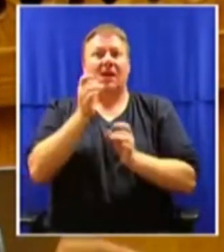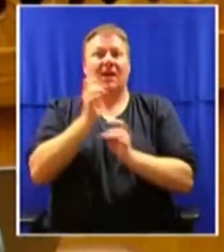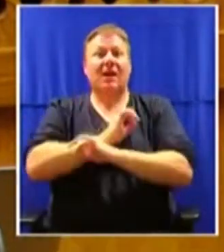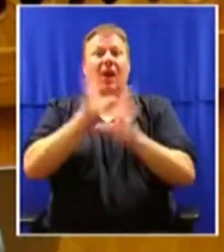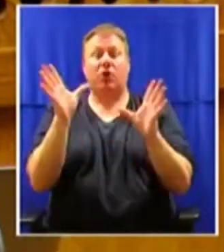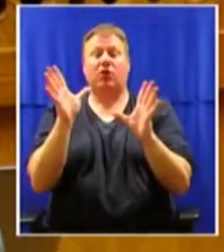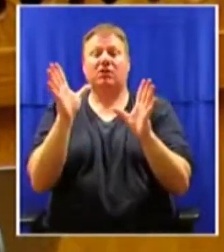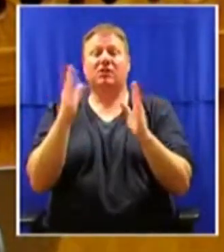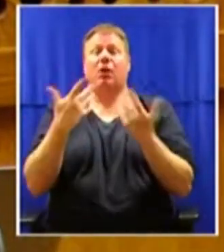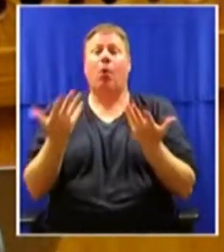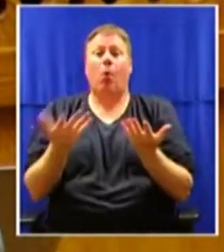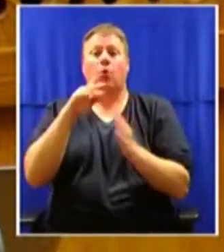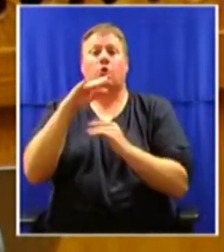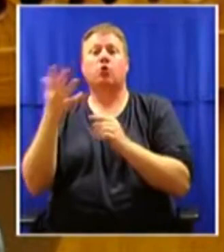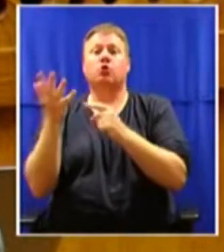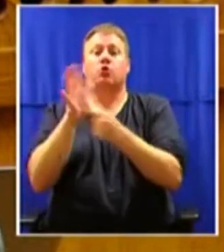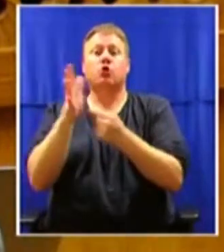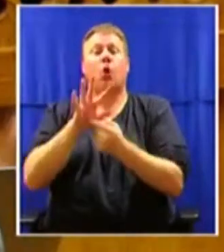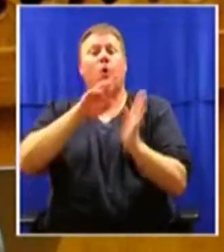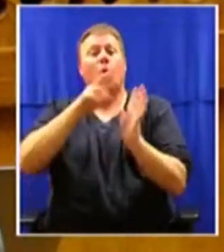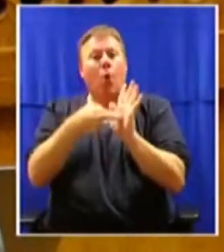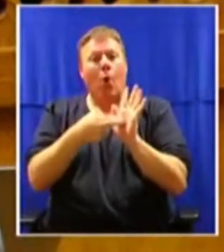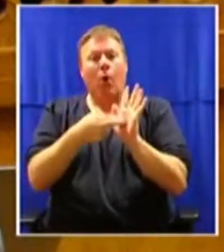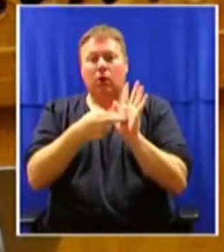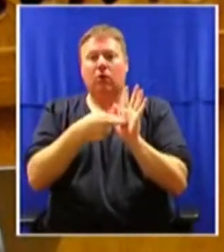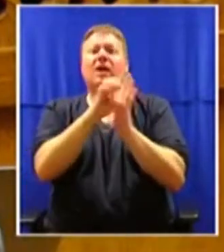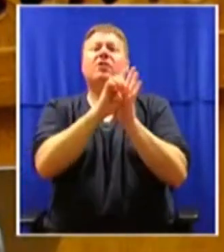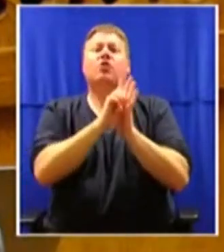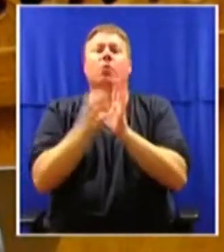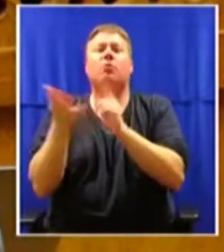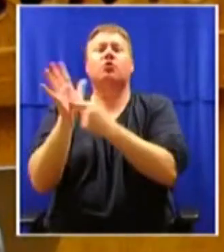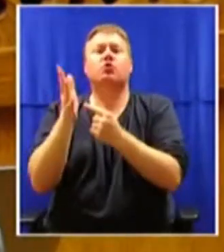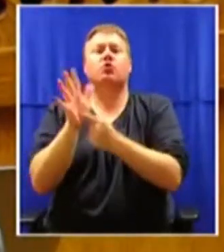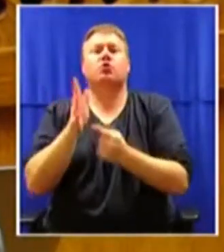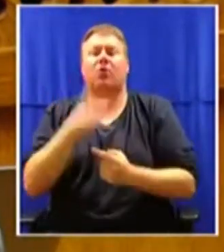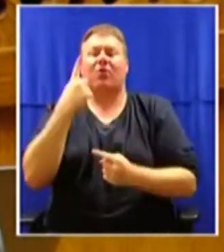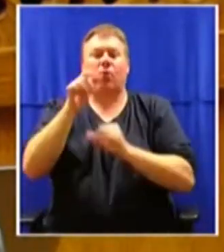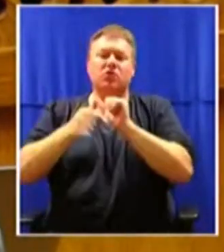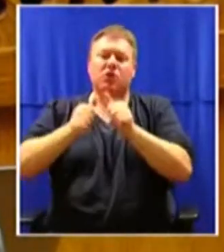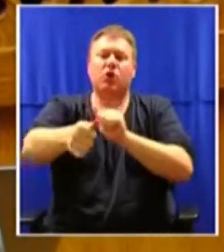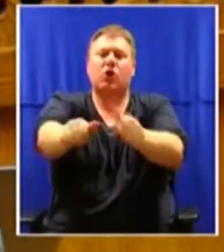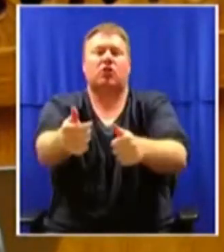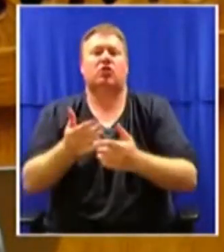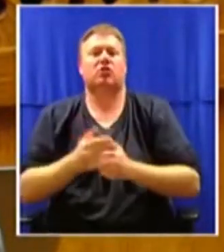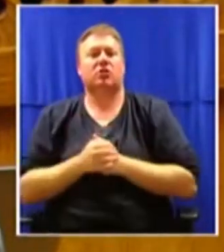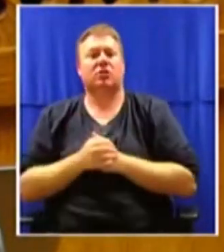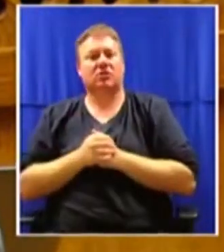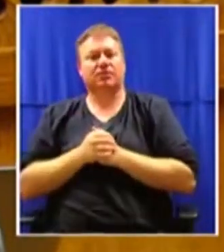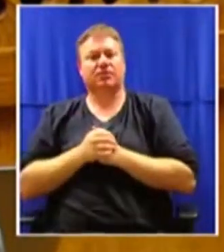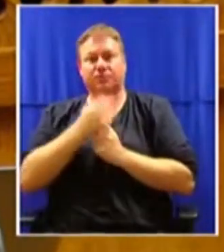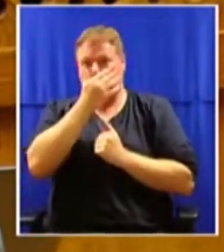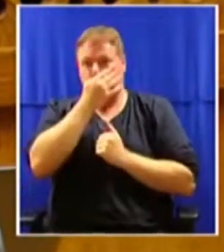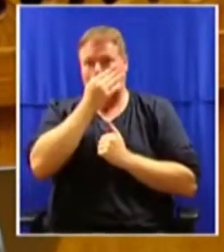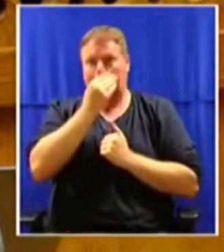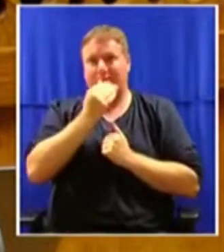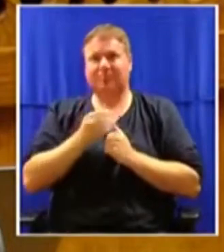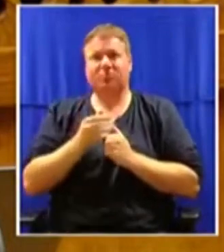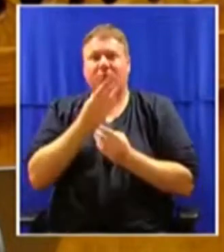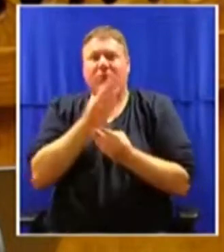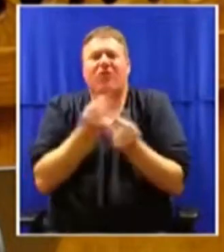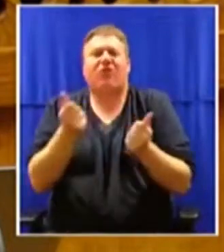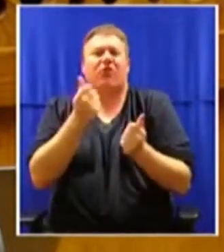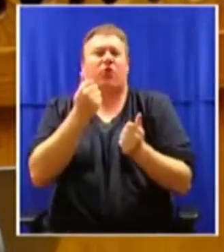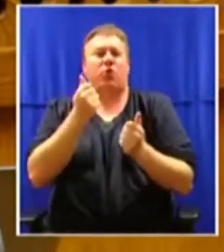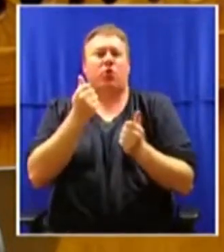for future generations are few and far in between. Little proactive steps have been taken by us men to address the